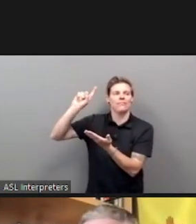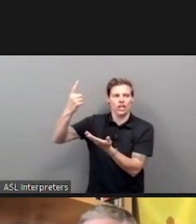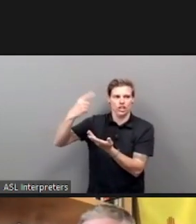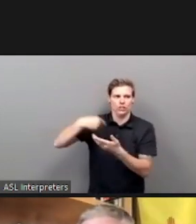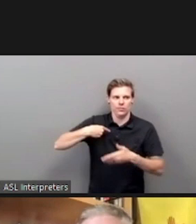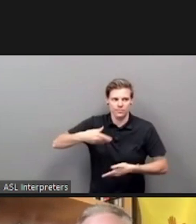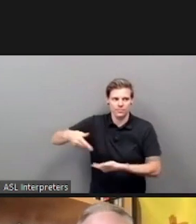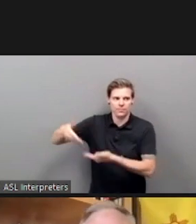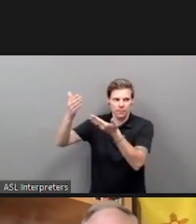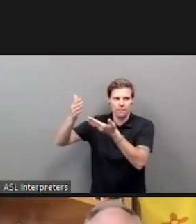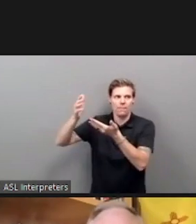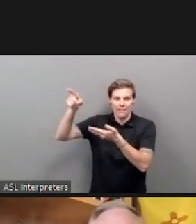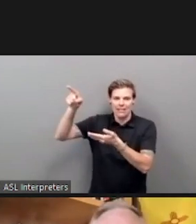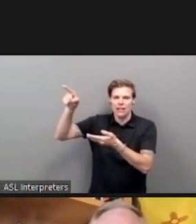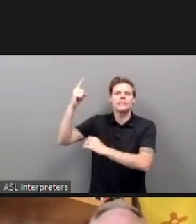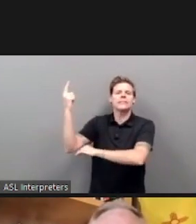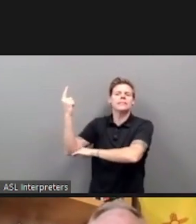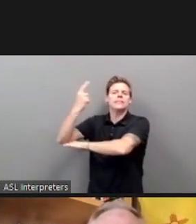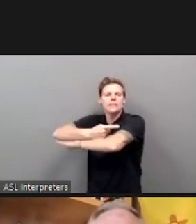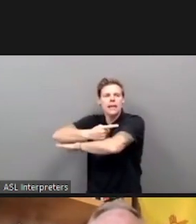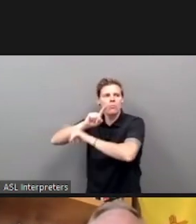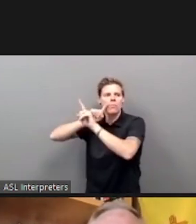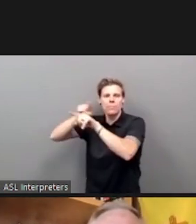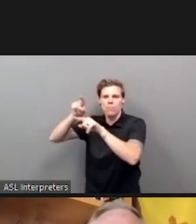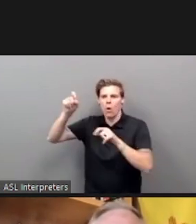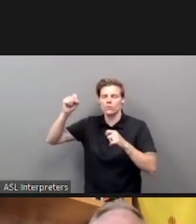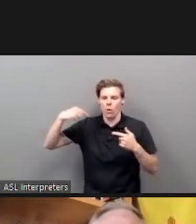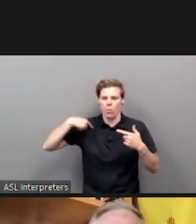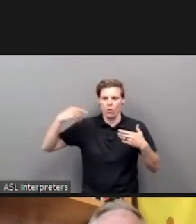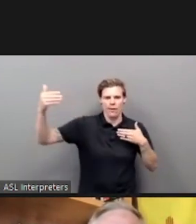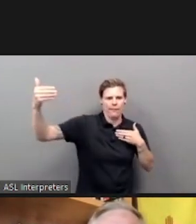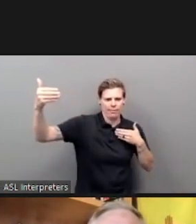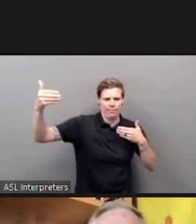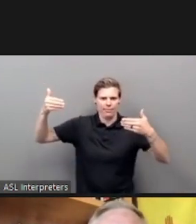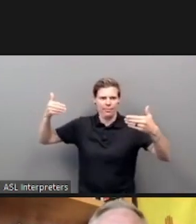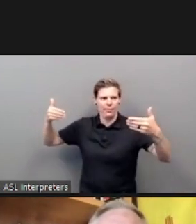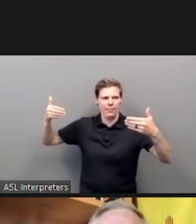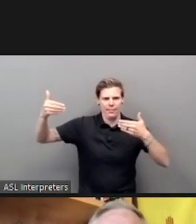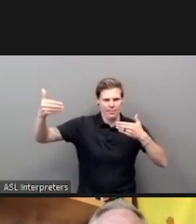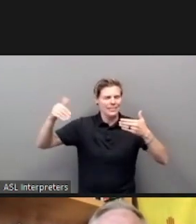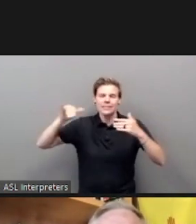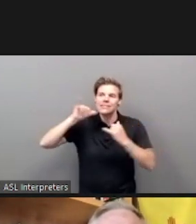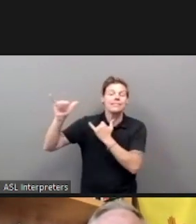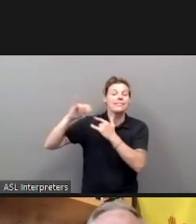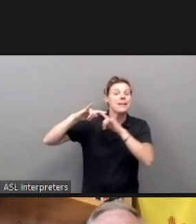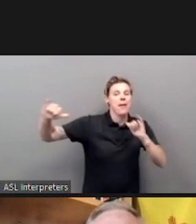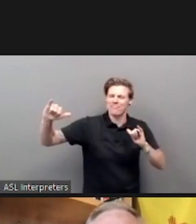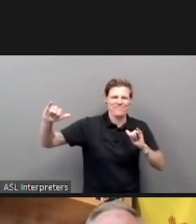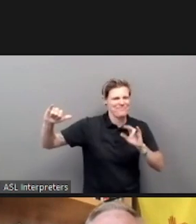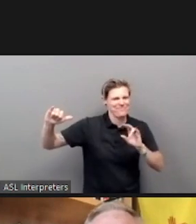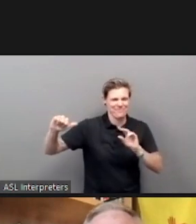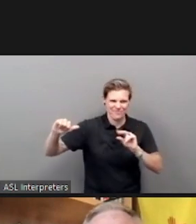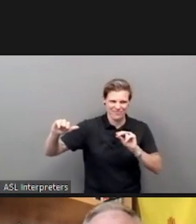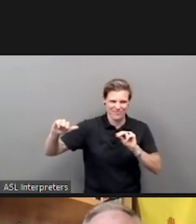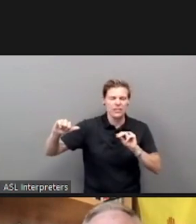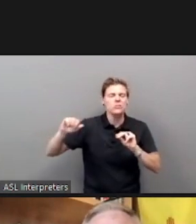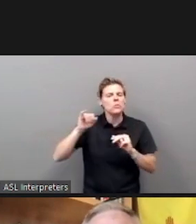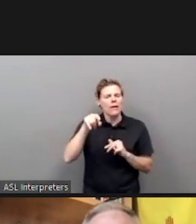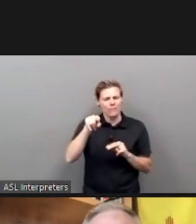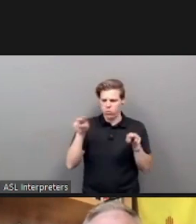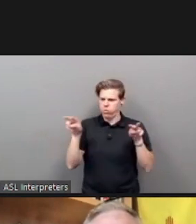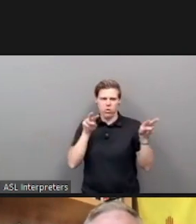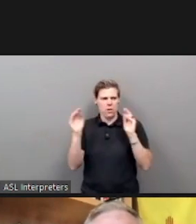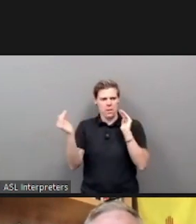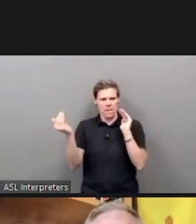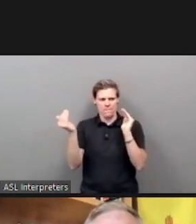report. So there's just some subtle differences that when you look between the reports, you're going